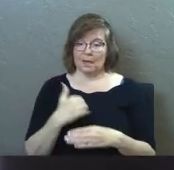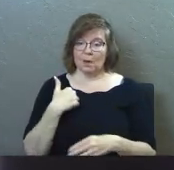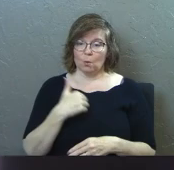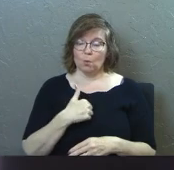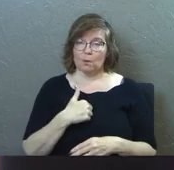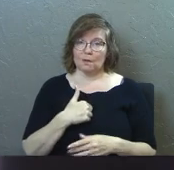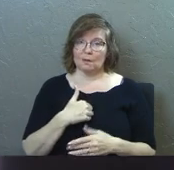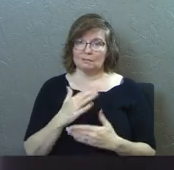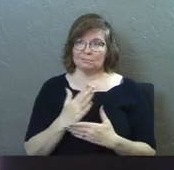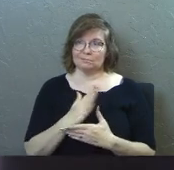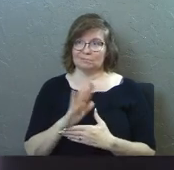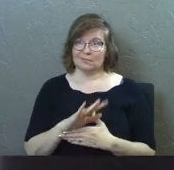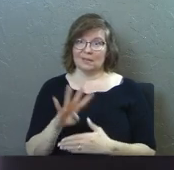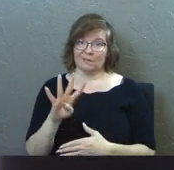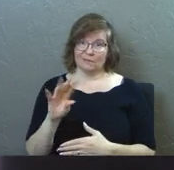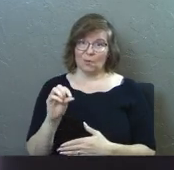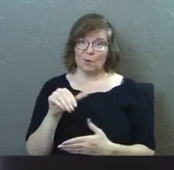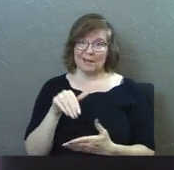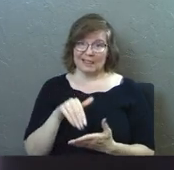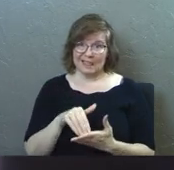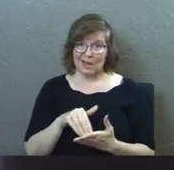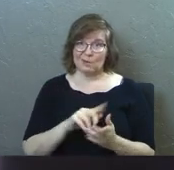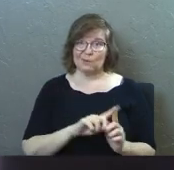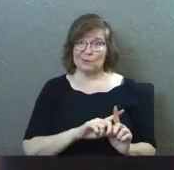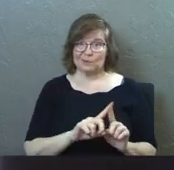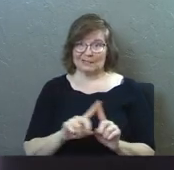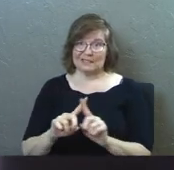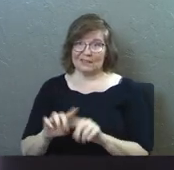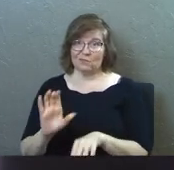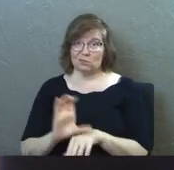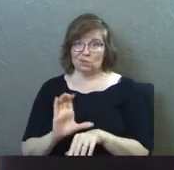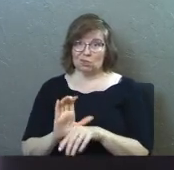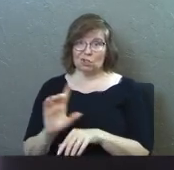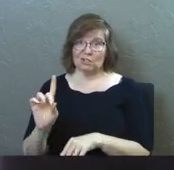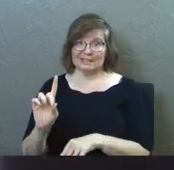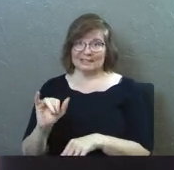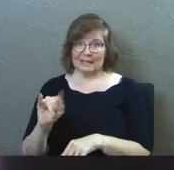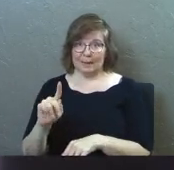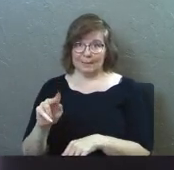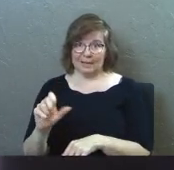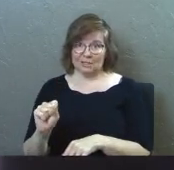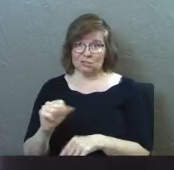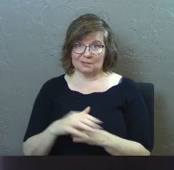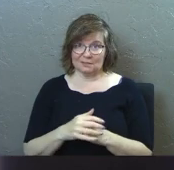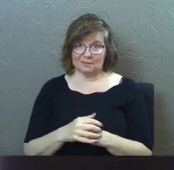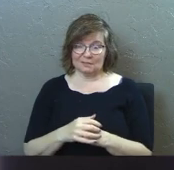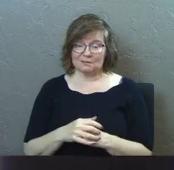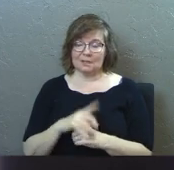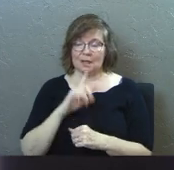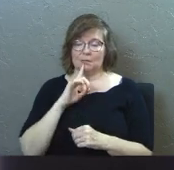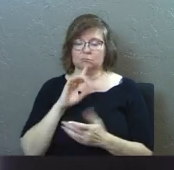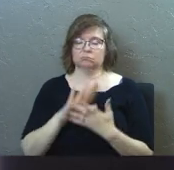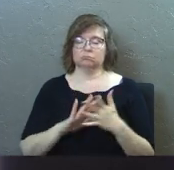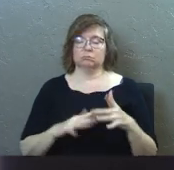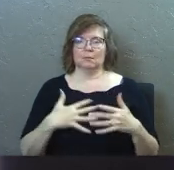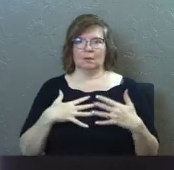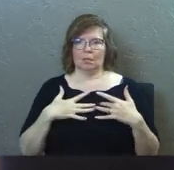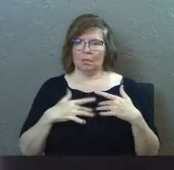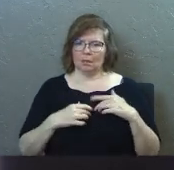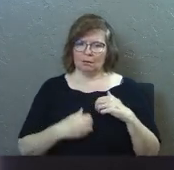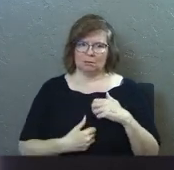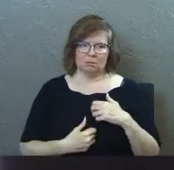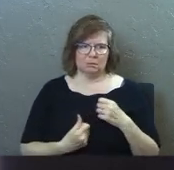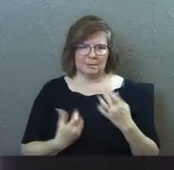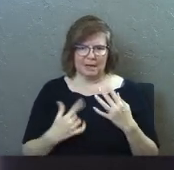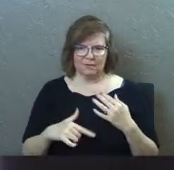we're somewhere in the neighborhood of 40,000 Christian denominations today. And that really stirred a sadness in